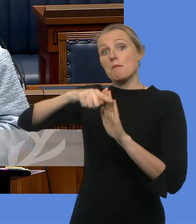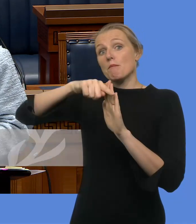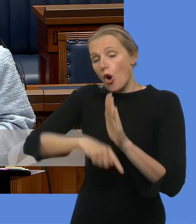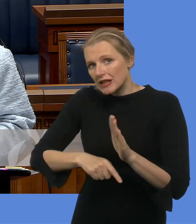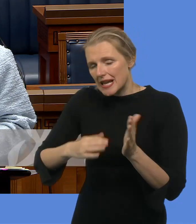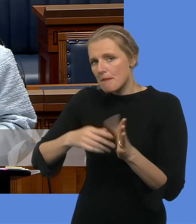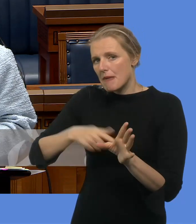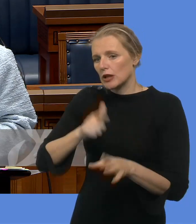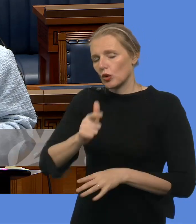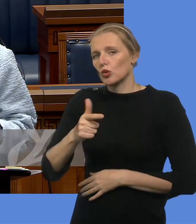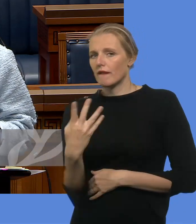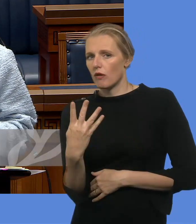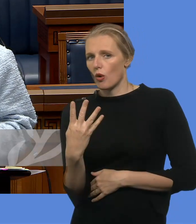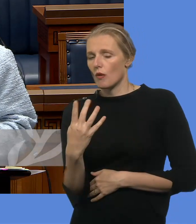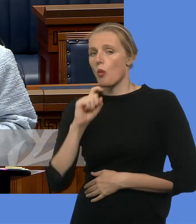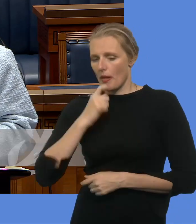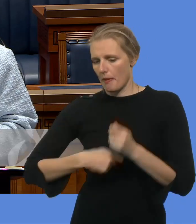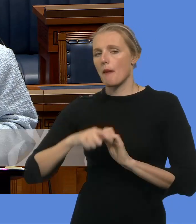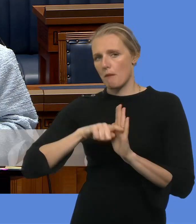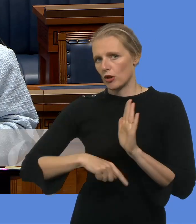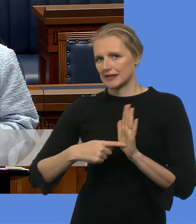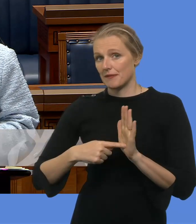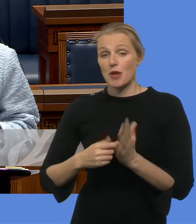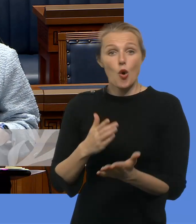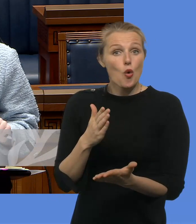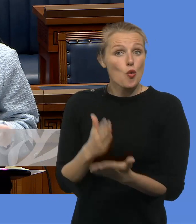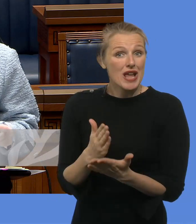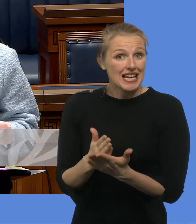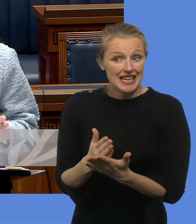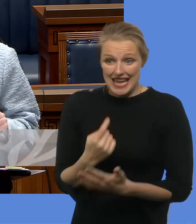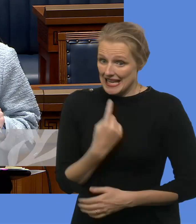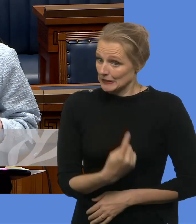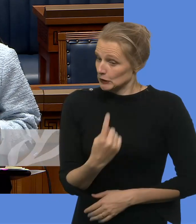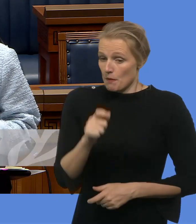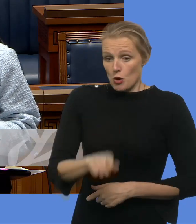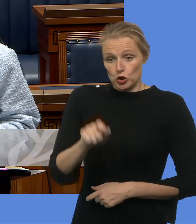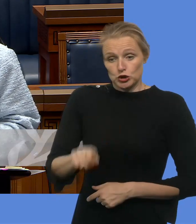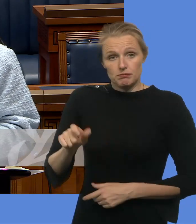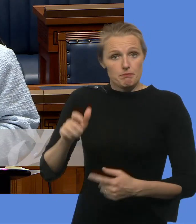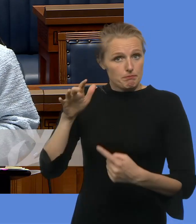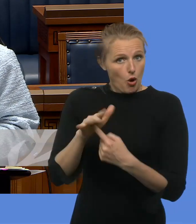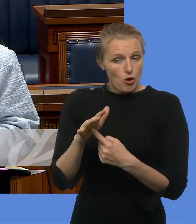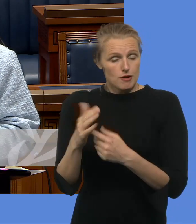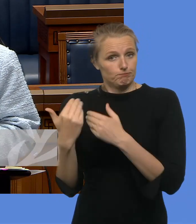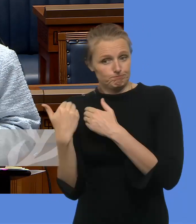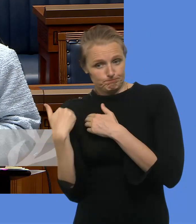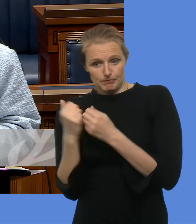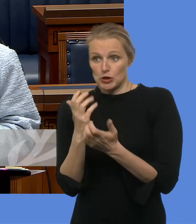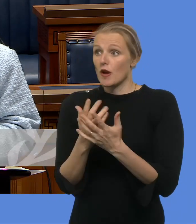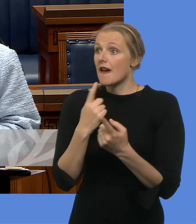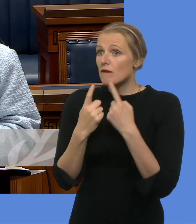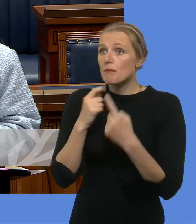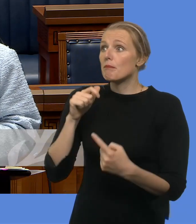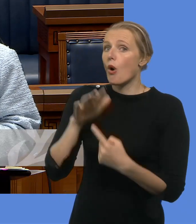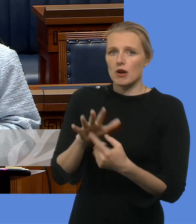I've already mentioned, it's the responsibility of each individual to ensure all relevant information is retained